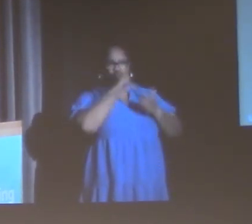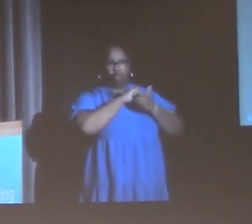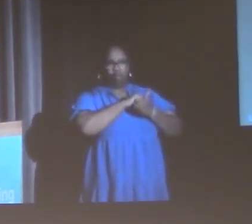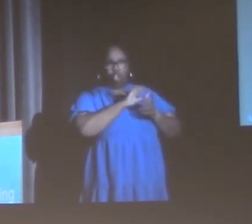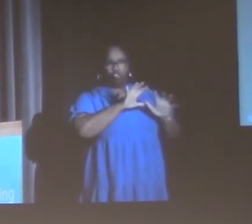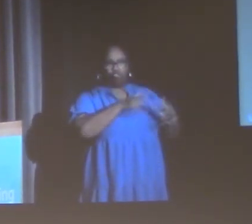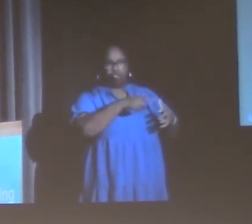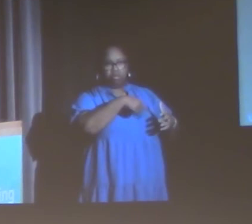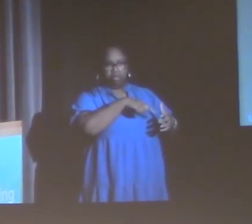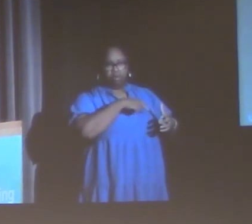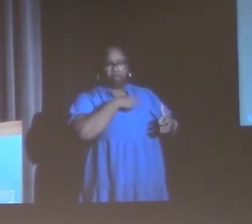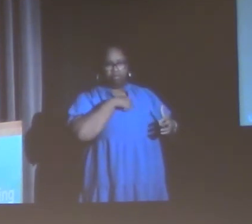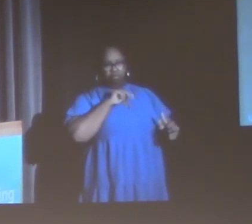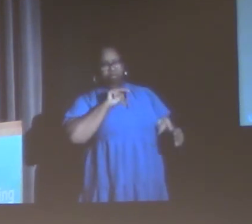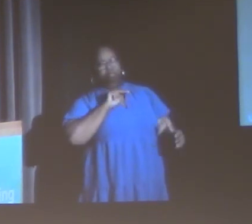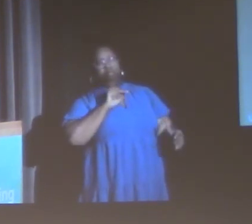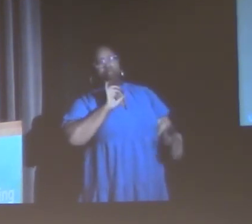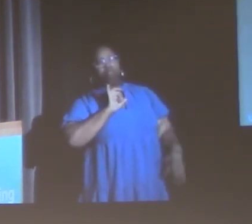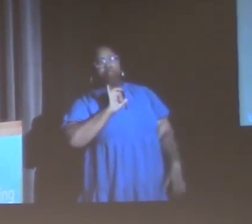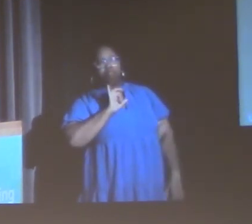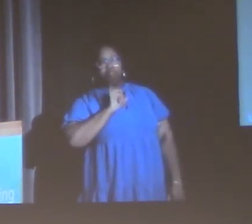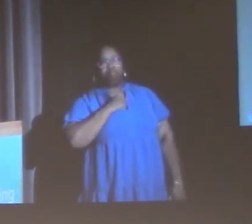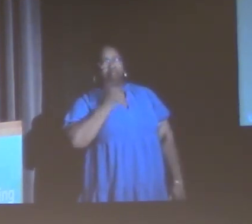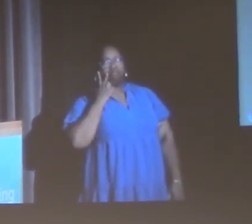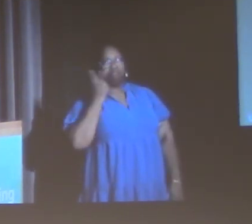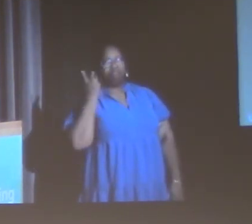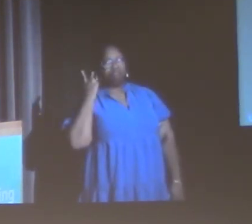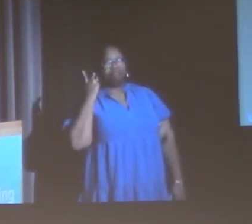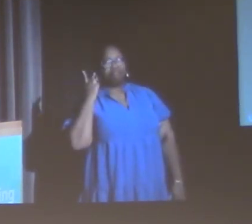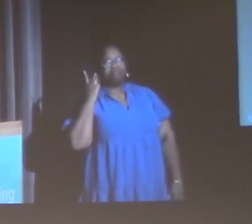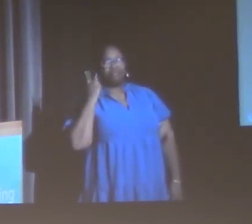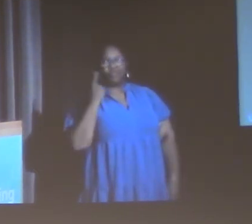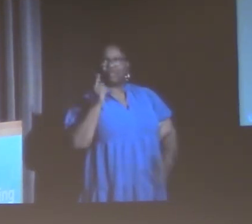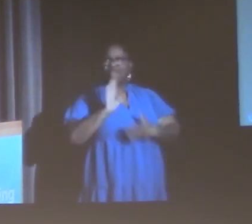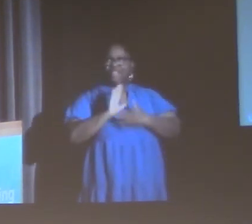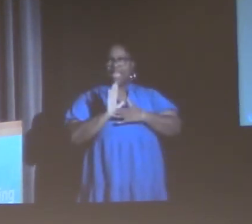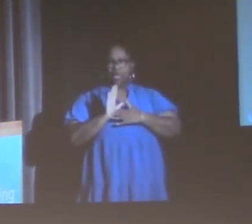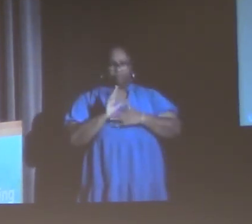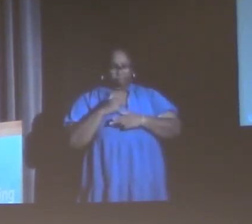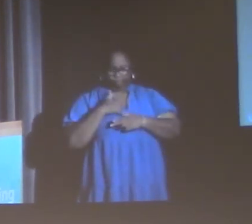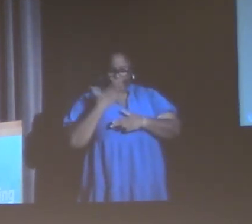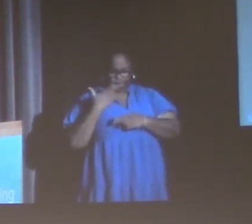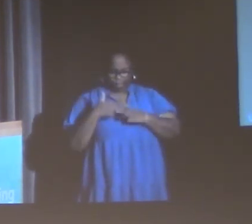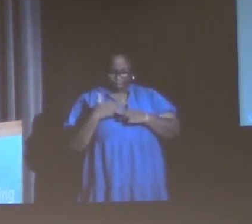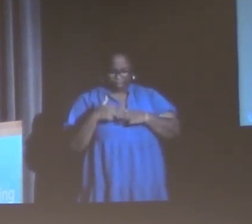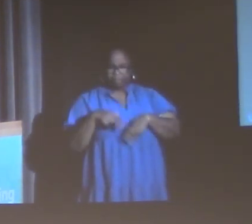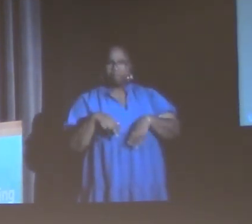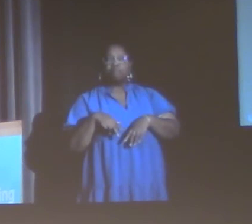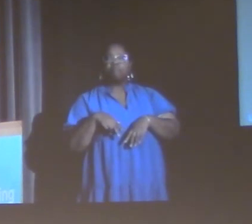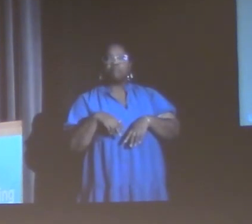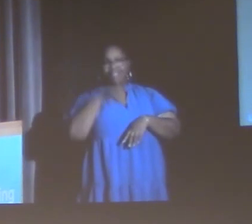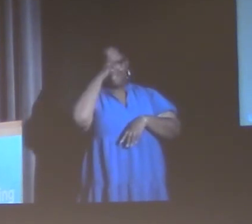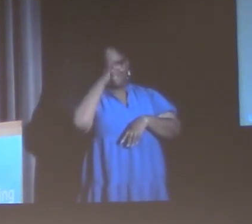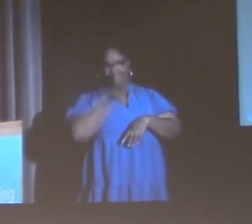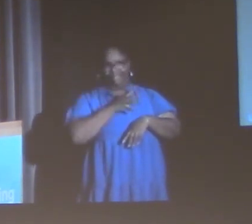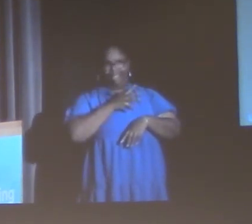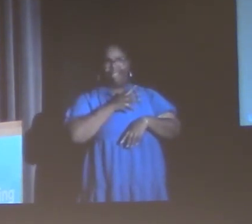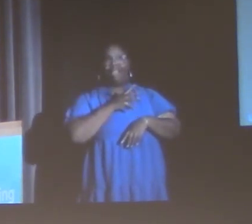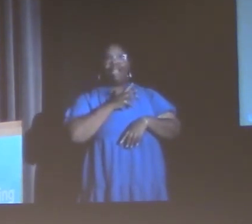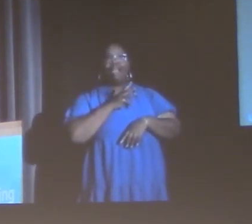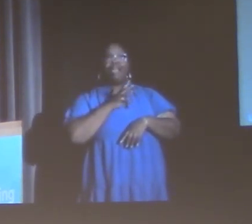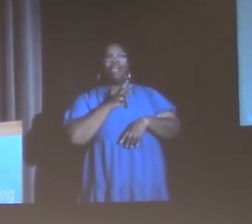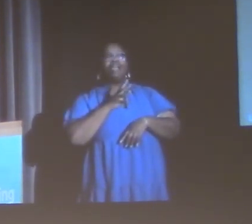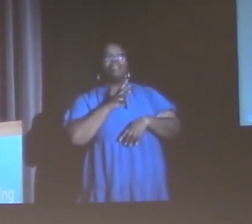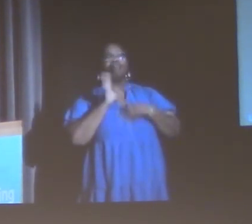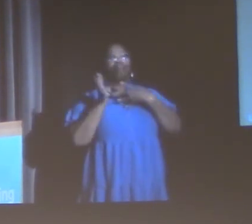I was reminded of a film I saw where a guy in prison tells this person that's interviewing him